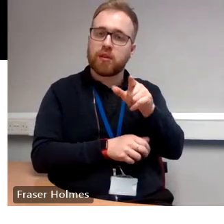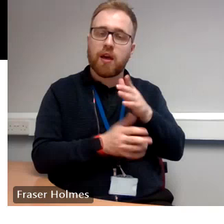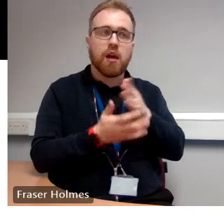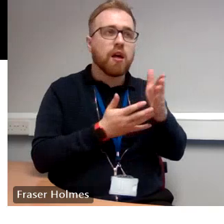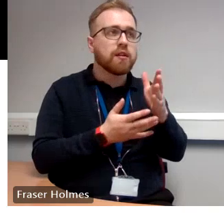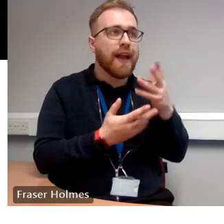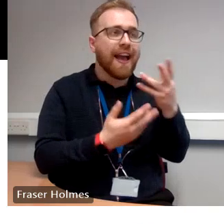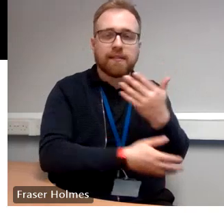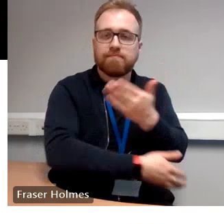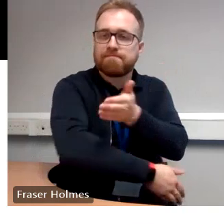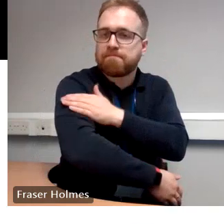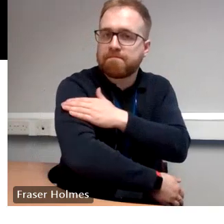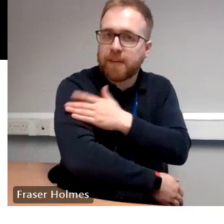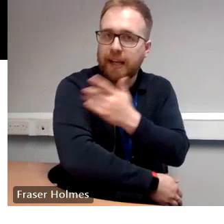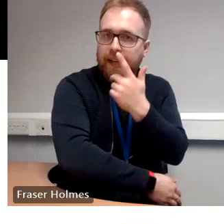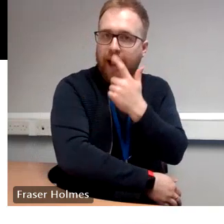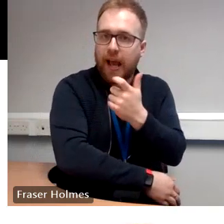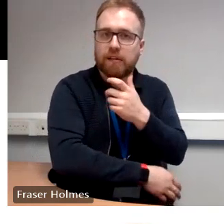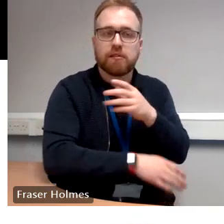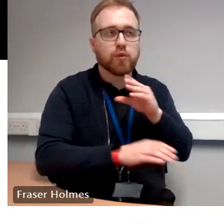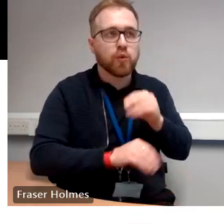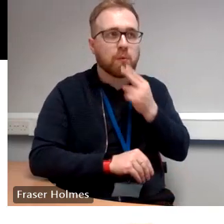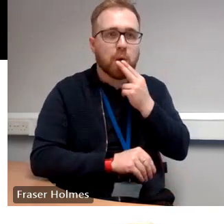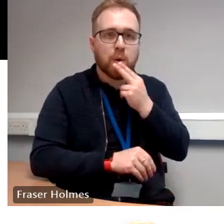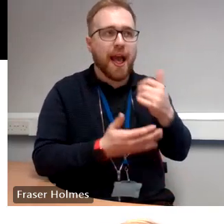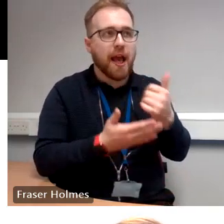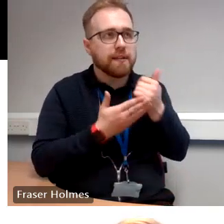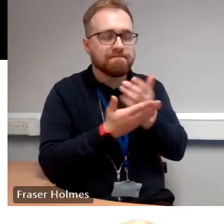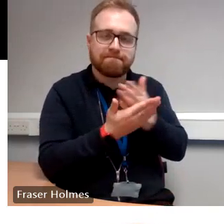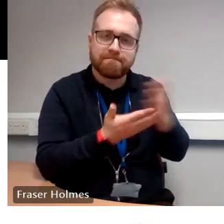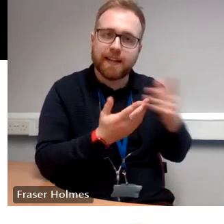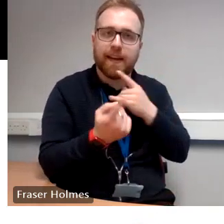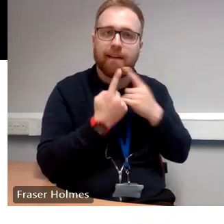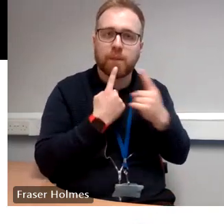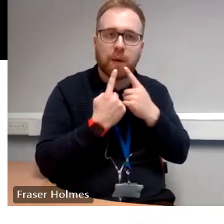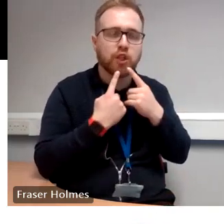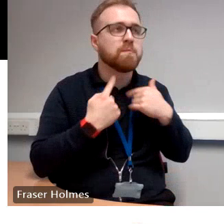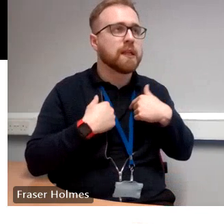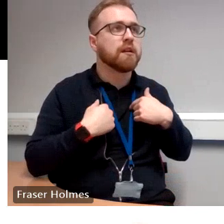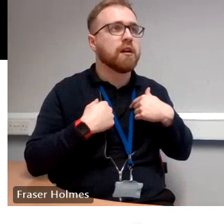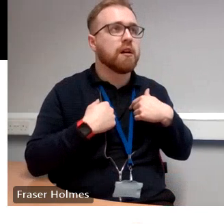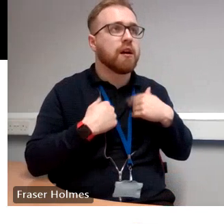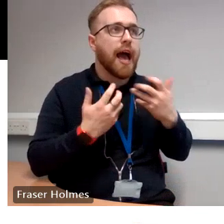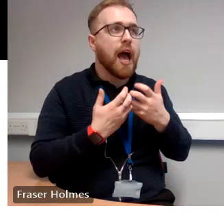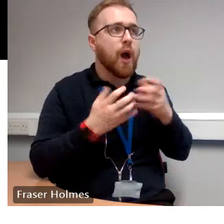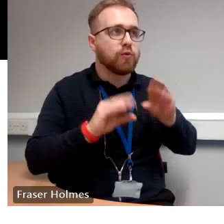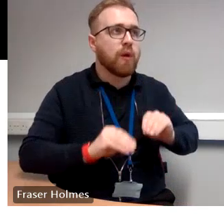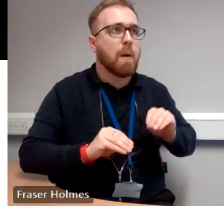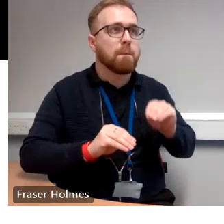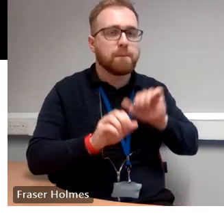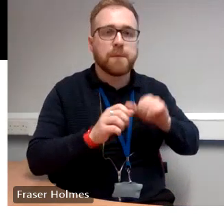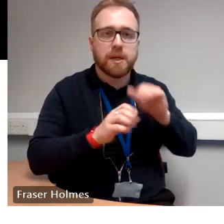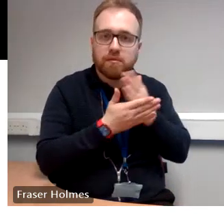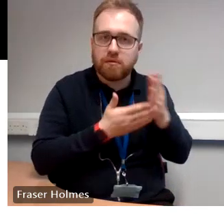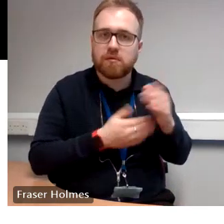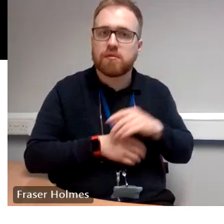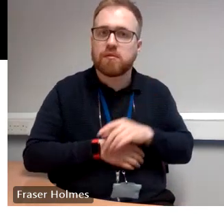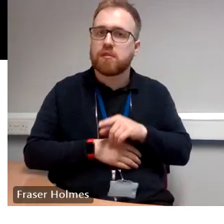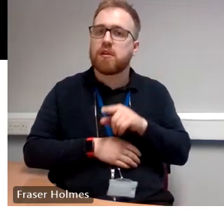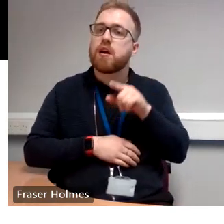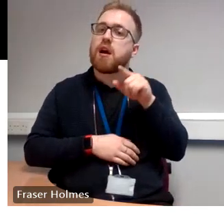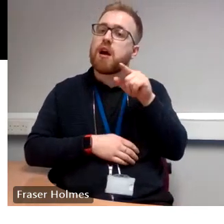patches and the relevant advice and guidance to give him the opportunity to stop smoking. And then they started